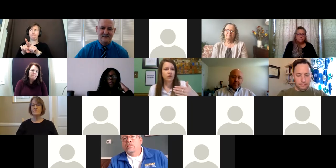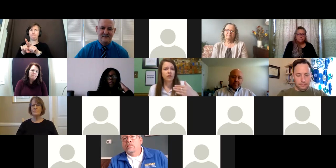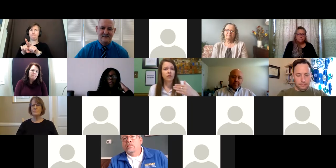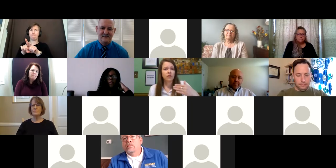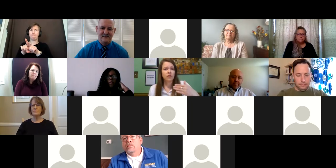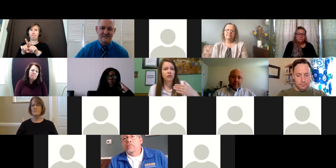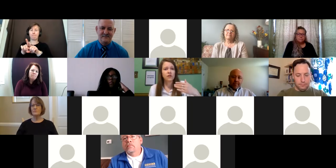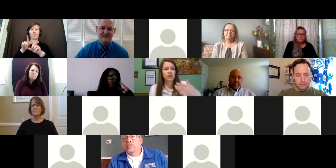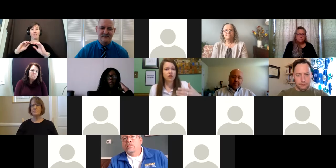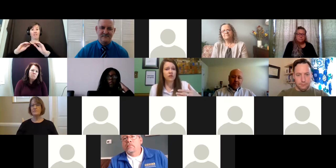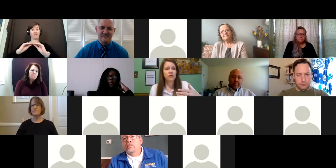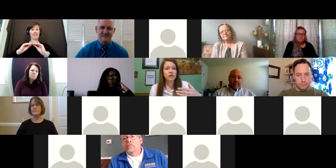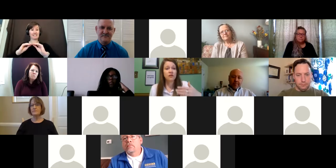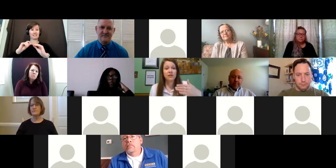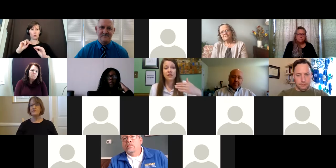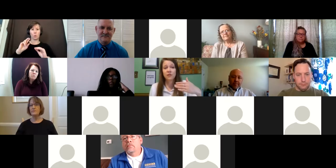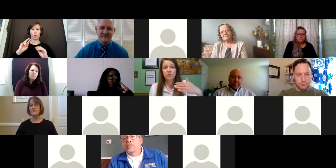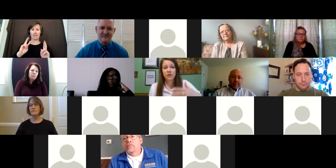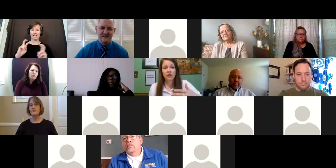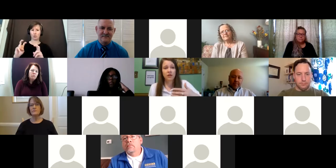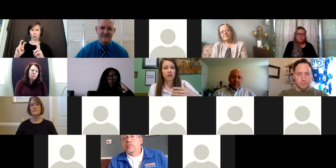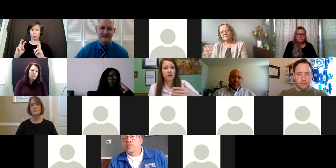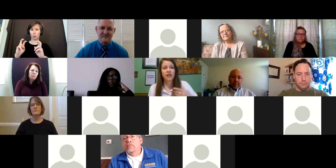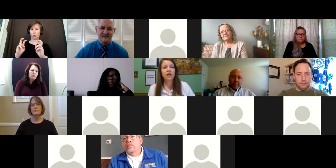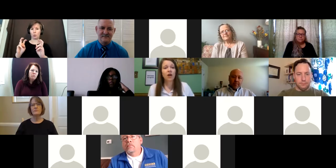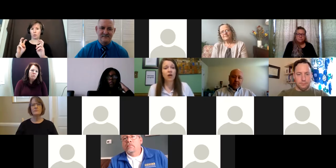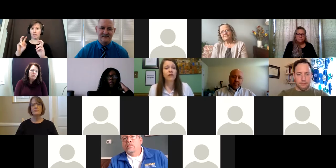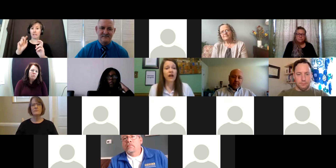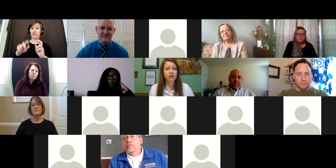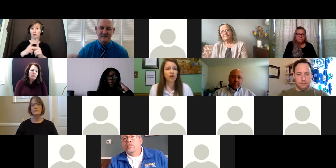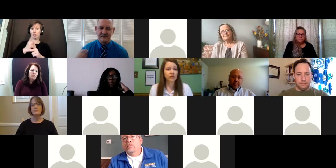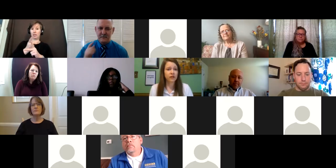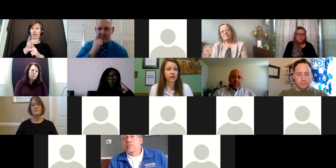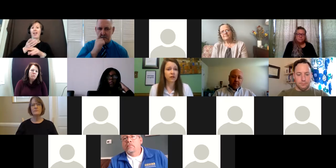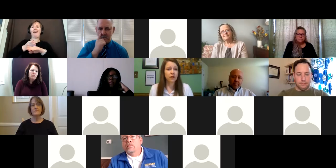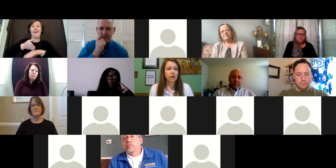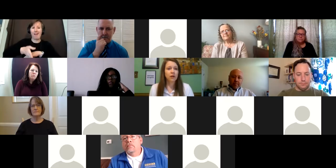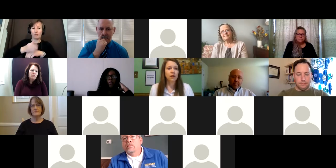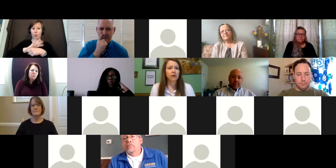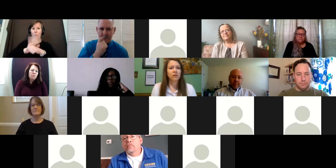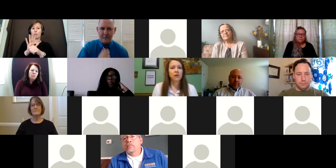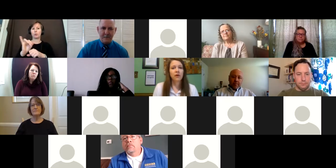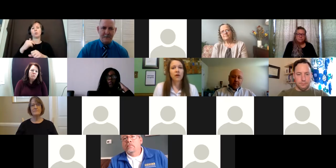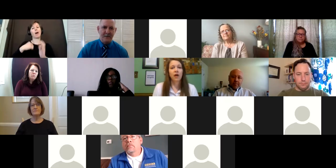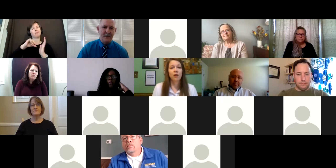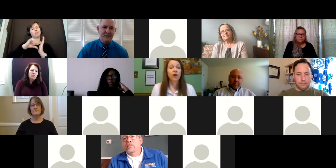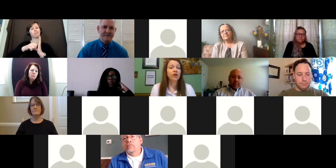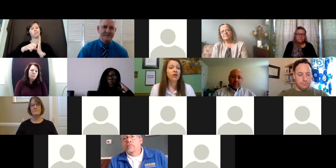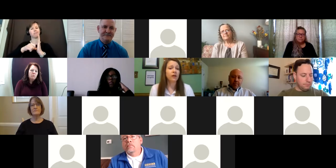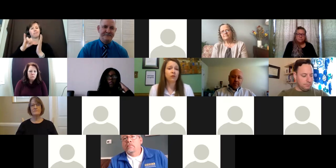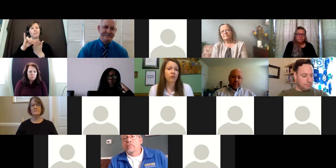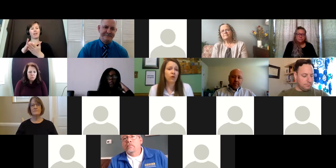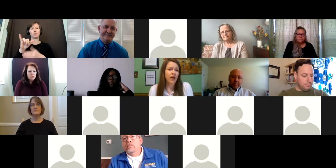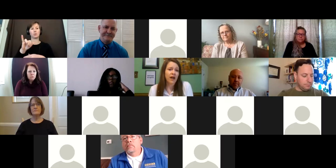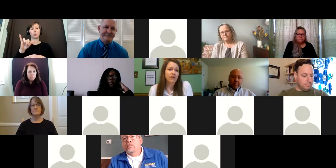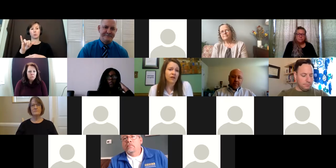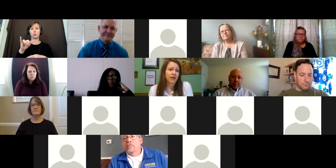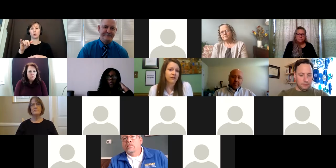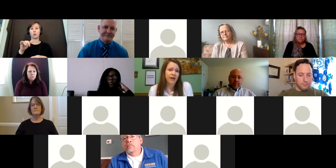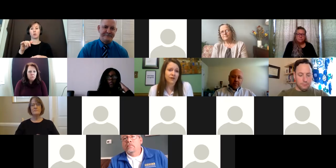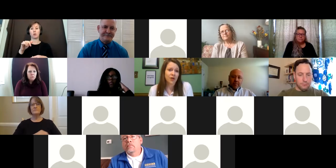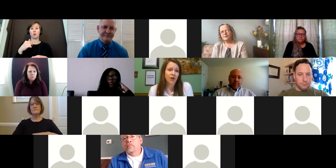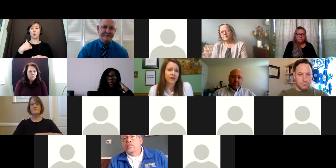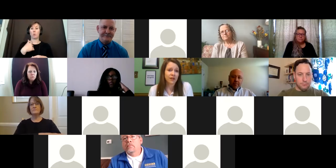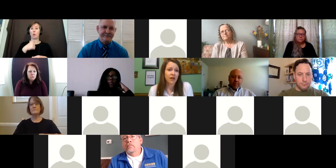fixes or those issues need to be taken care of after COVID. I would argue that we won't have a